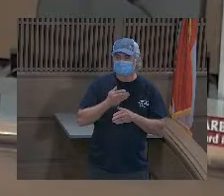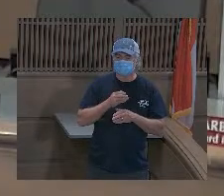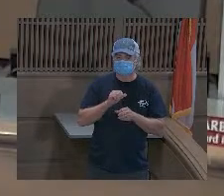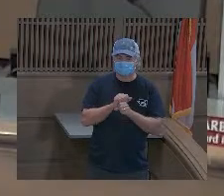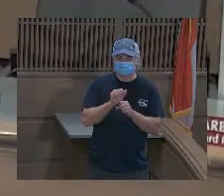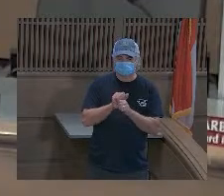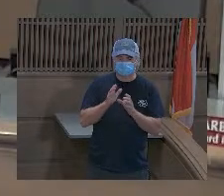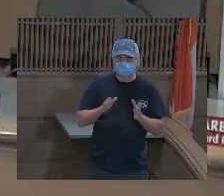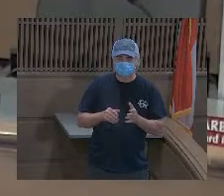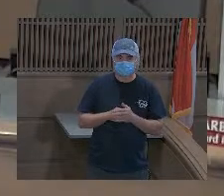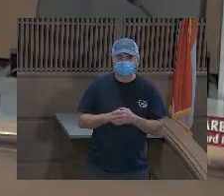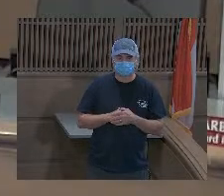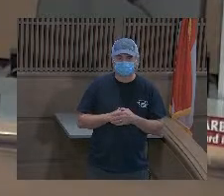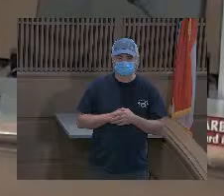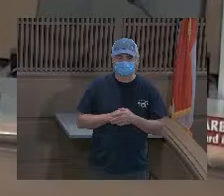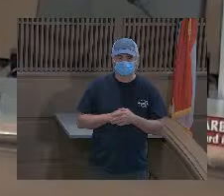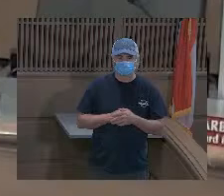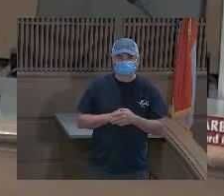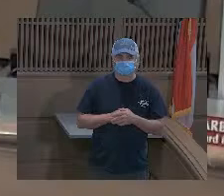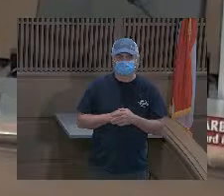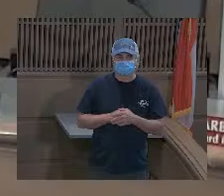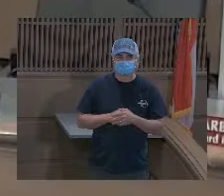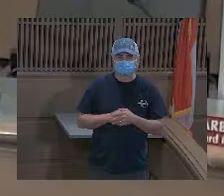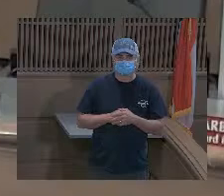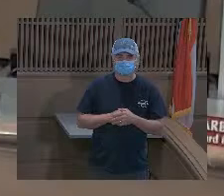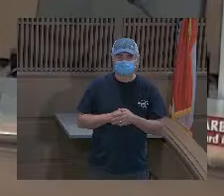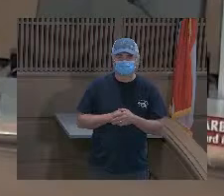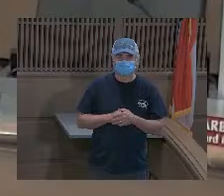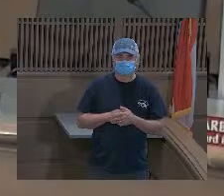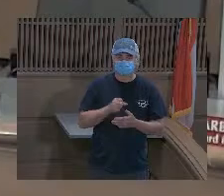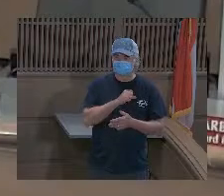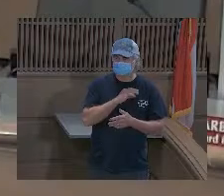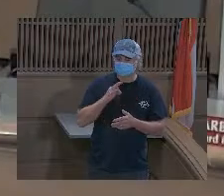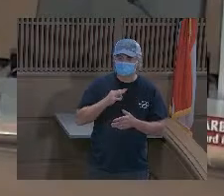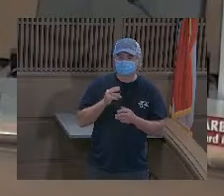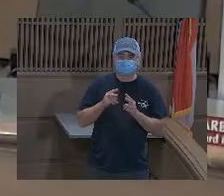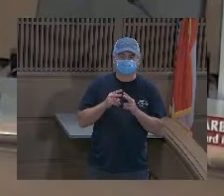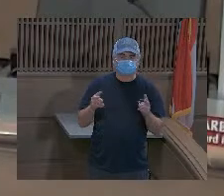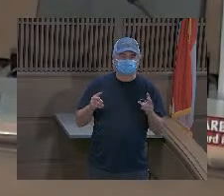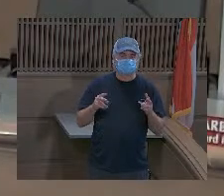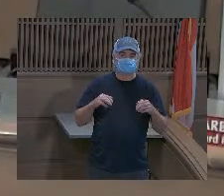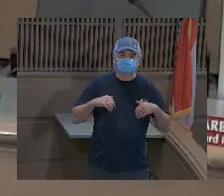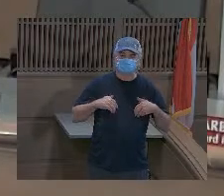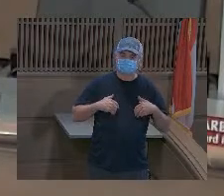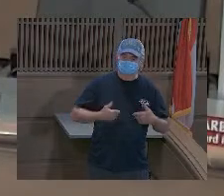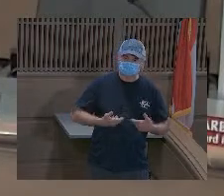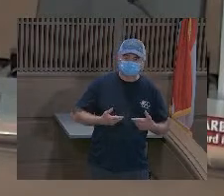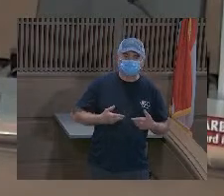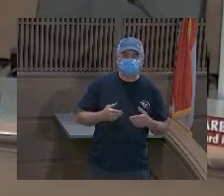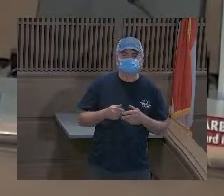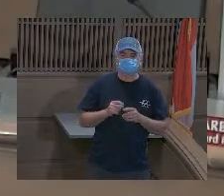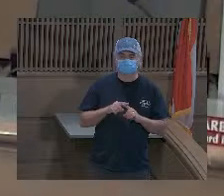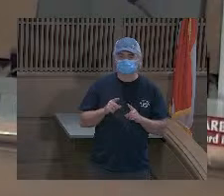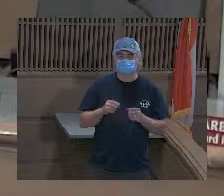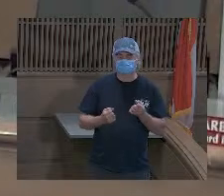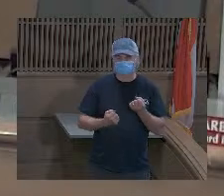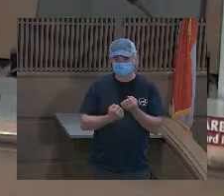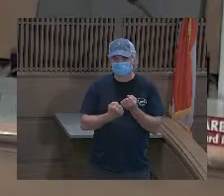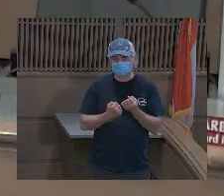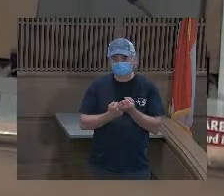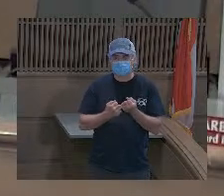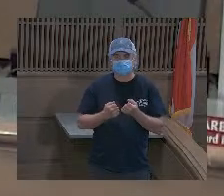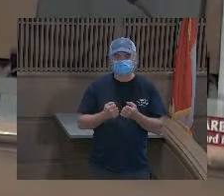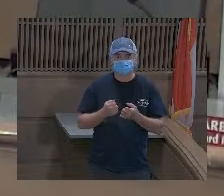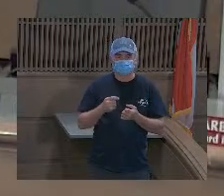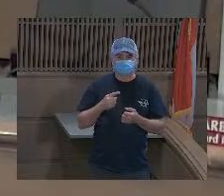heroes. We are stretched thin, we're all exhausted, but the support and love we receive from our